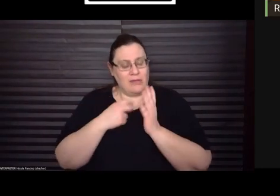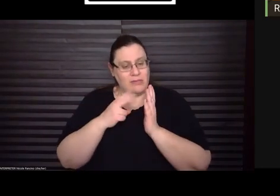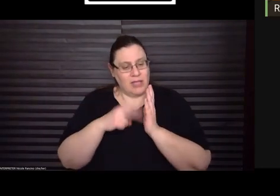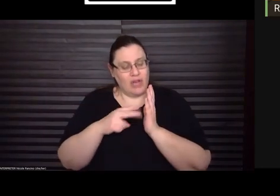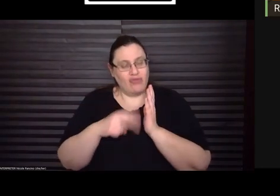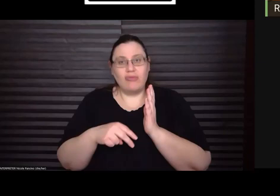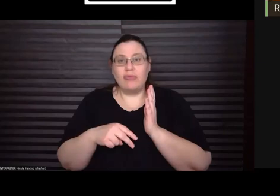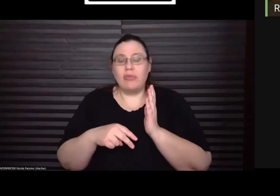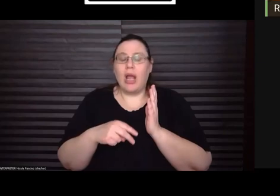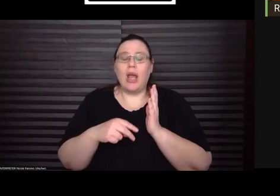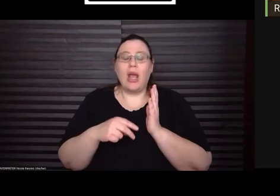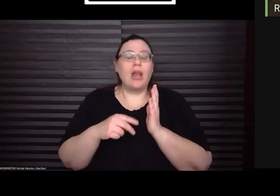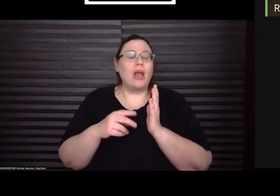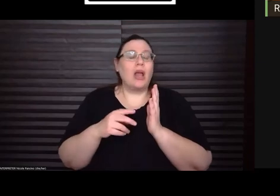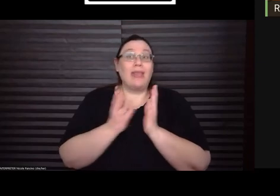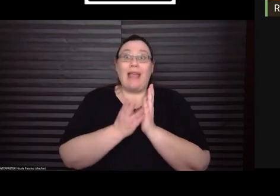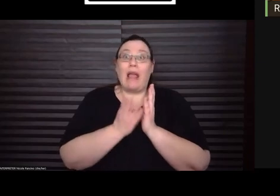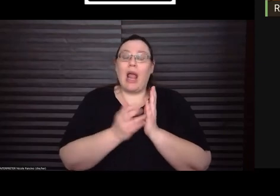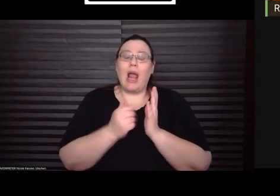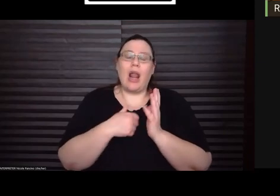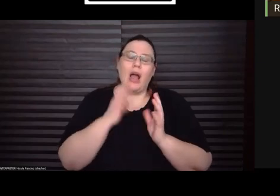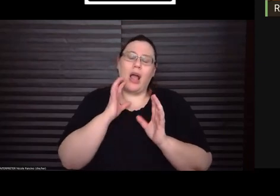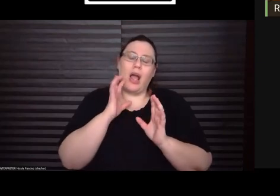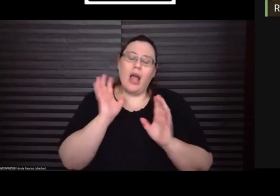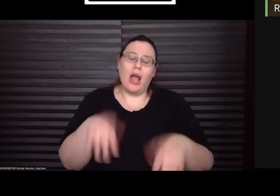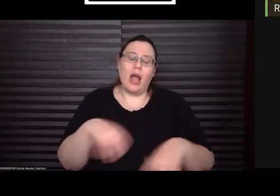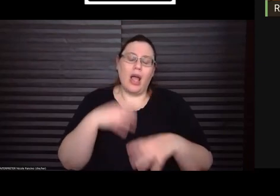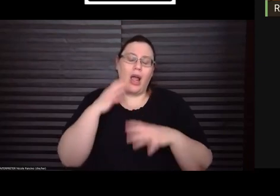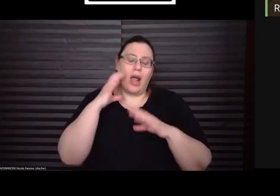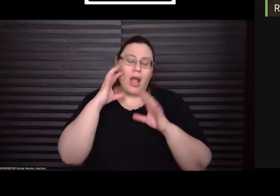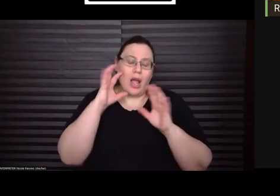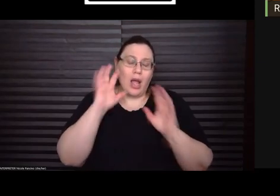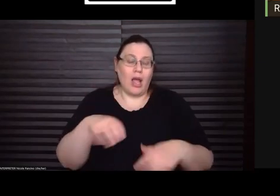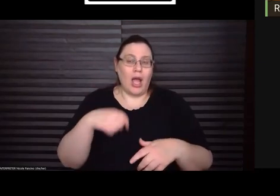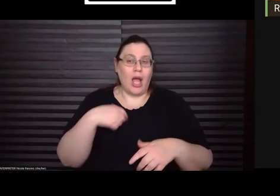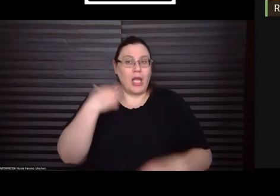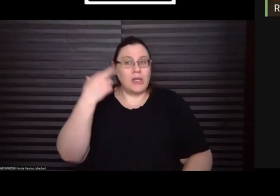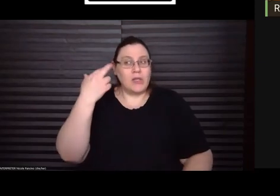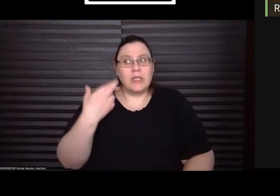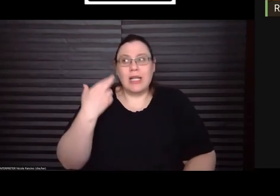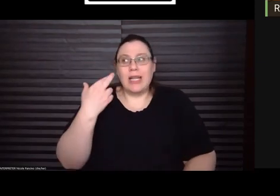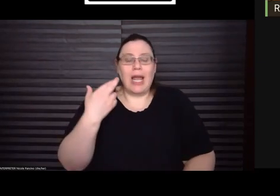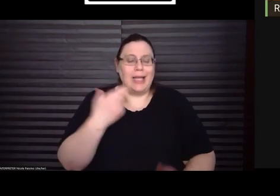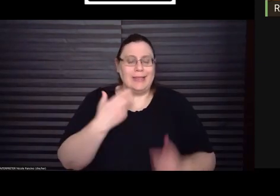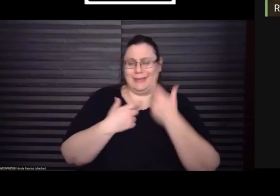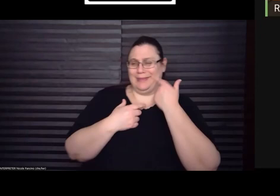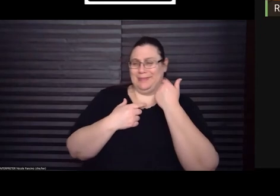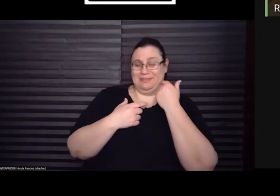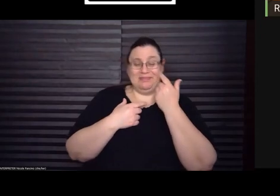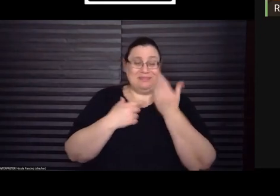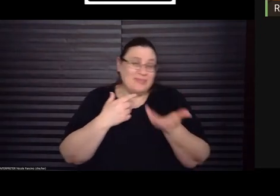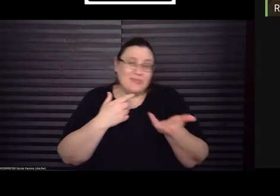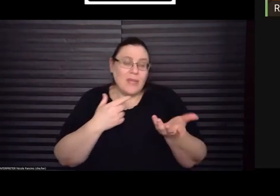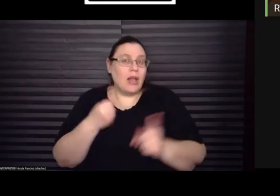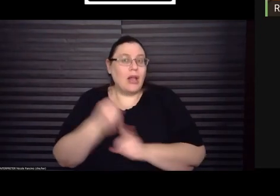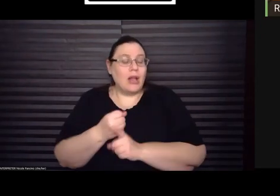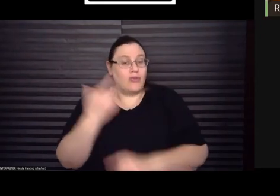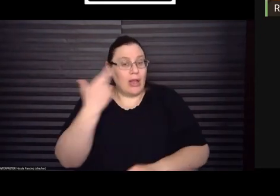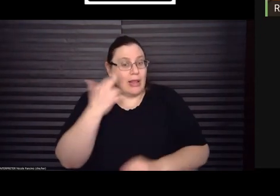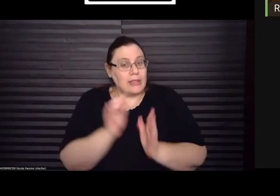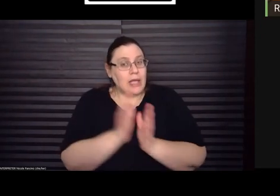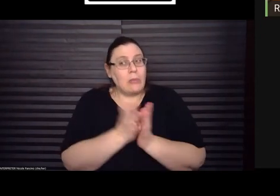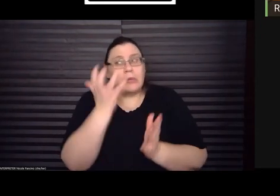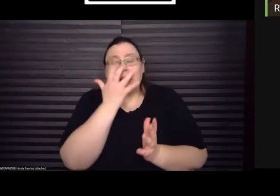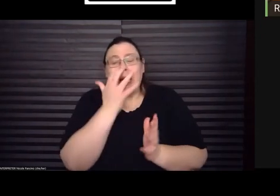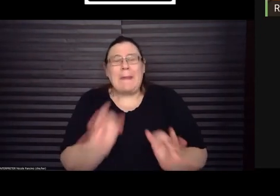read it and just started sobbing at the end of it when I realized, I guess it was a sudden realization of how important